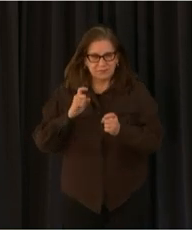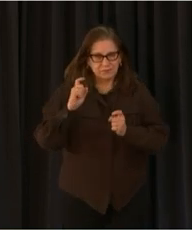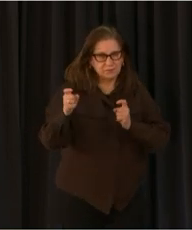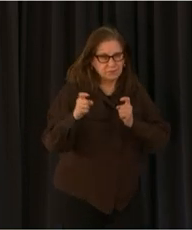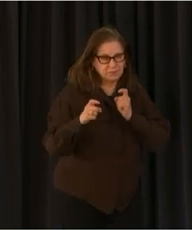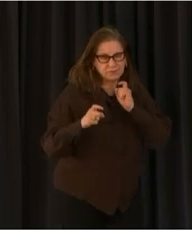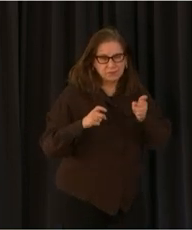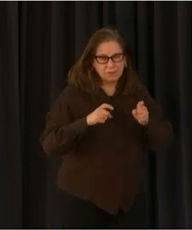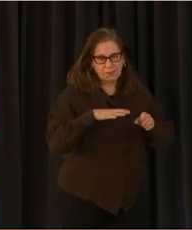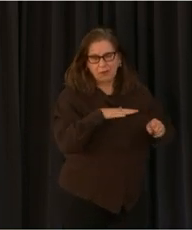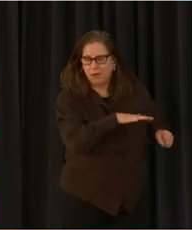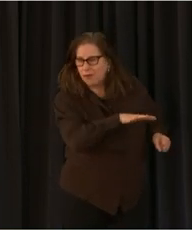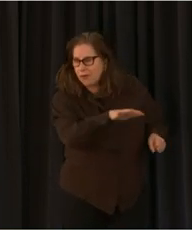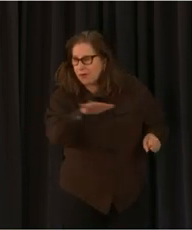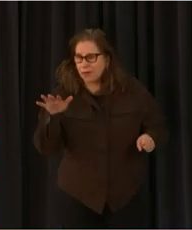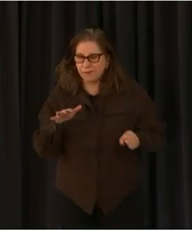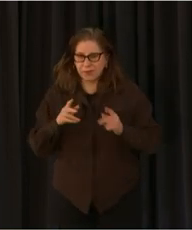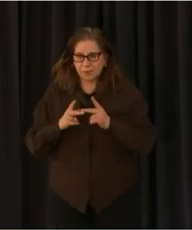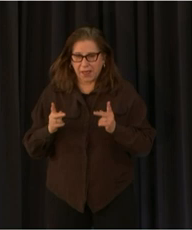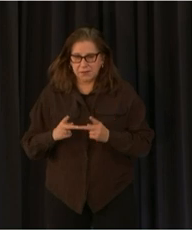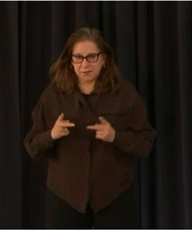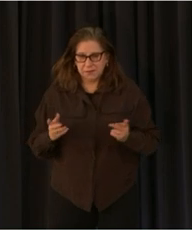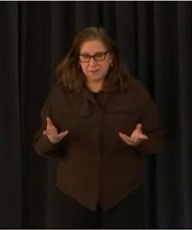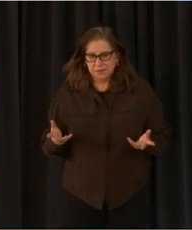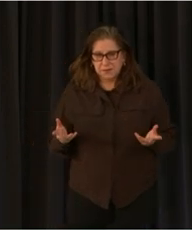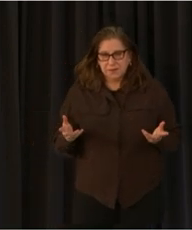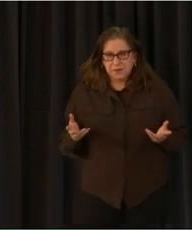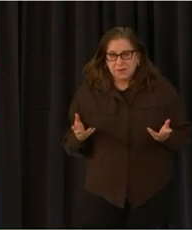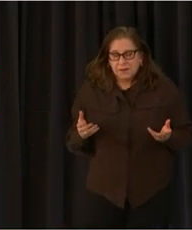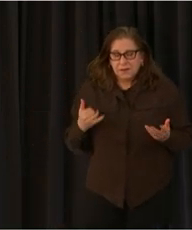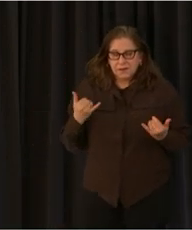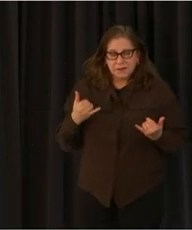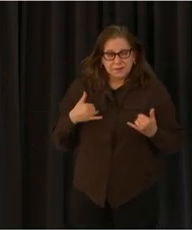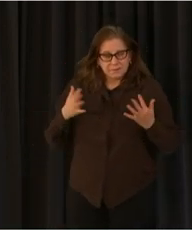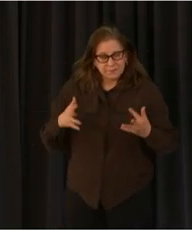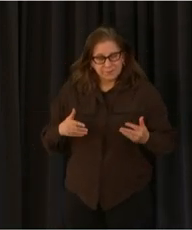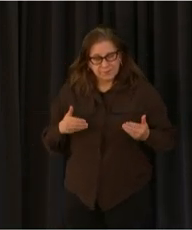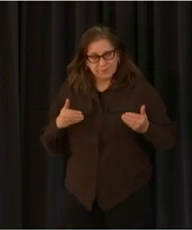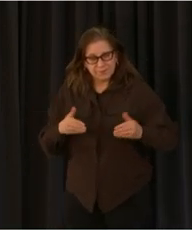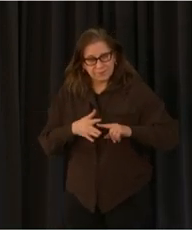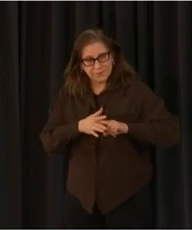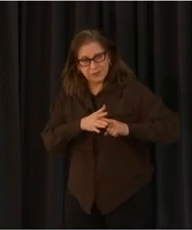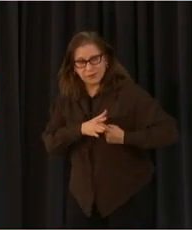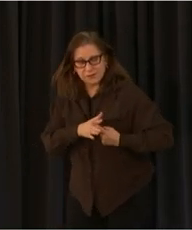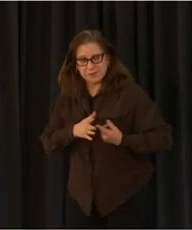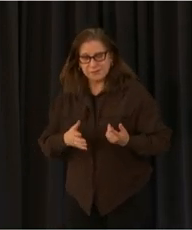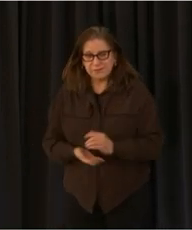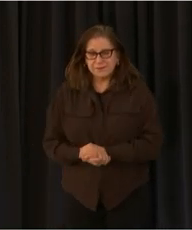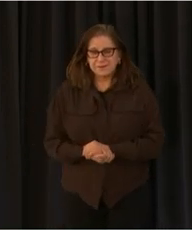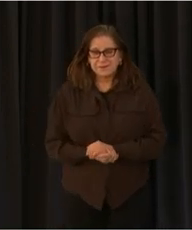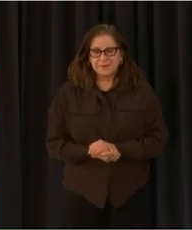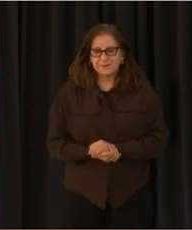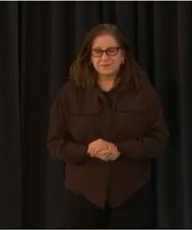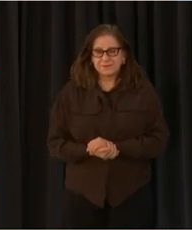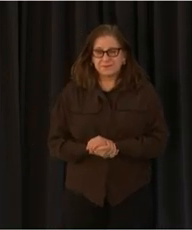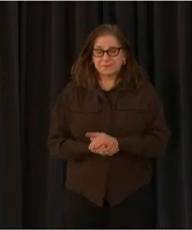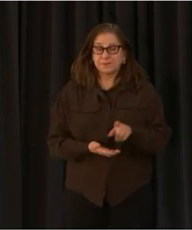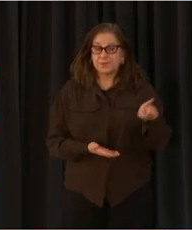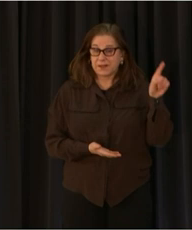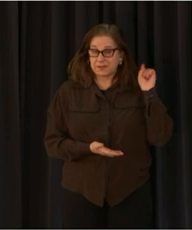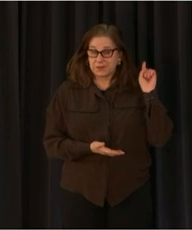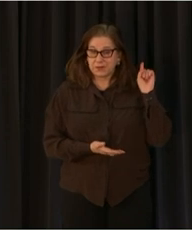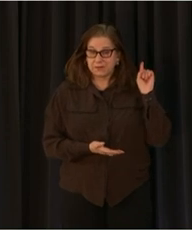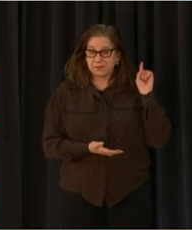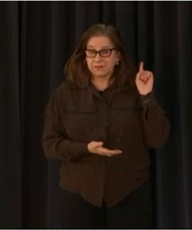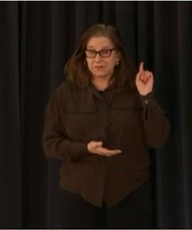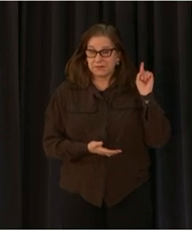vaccination on any given week, and support our special initiatives as well. Many of you know that last week was a